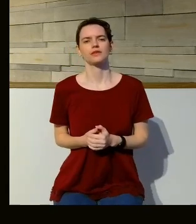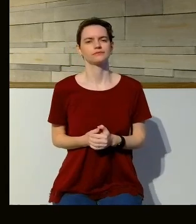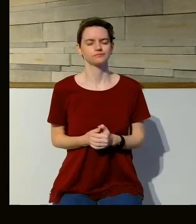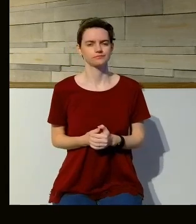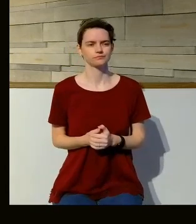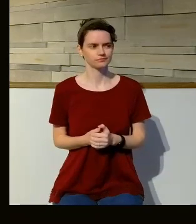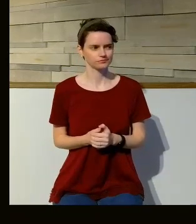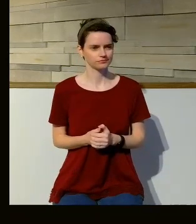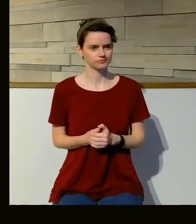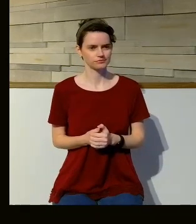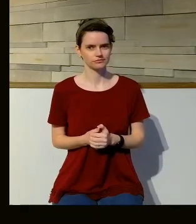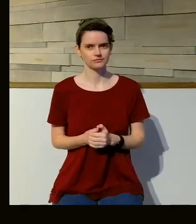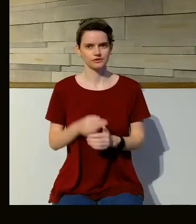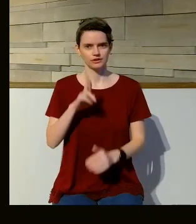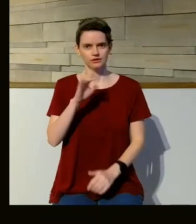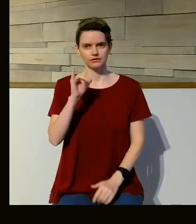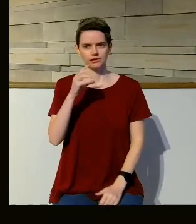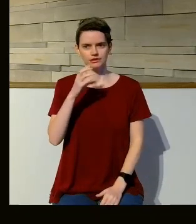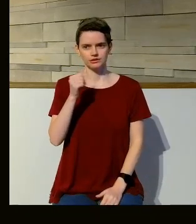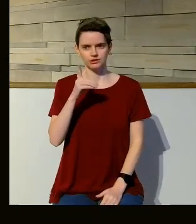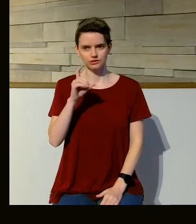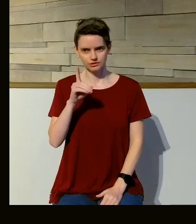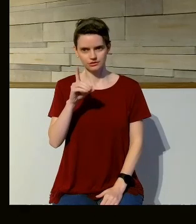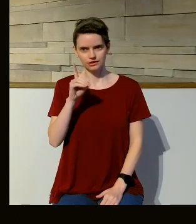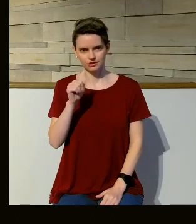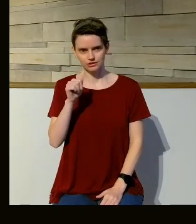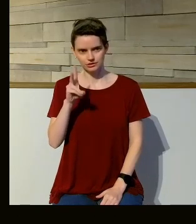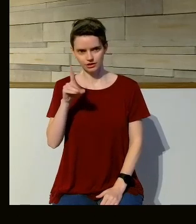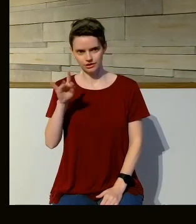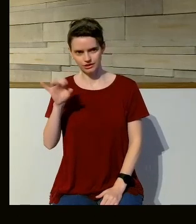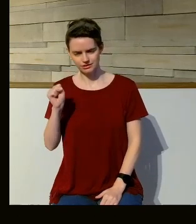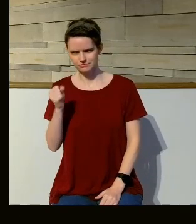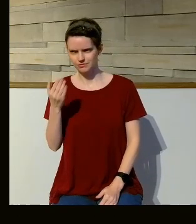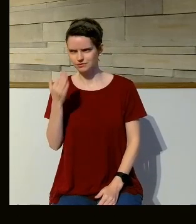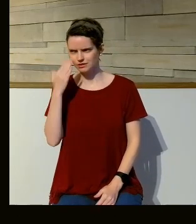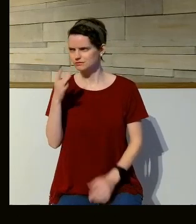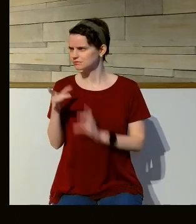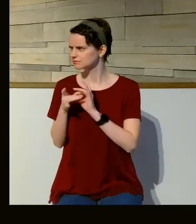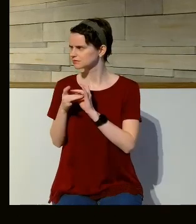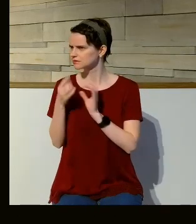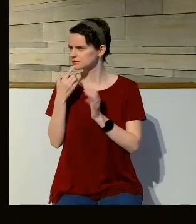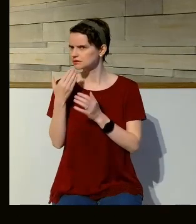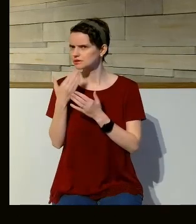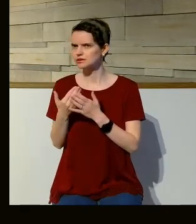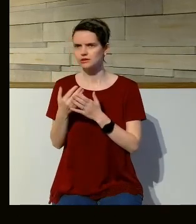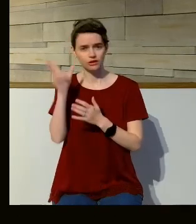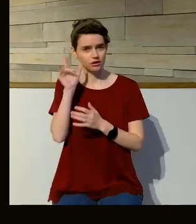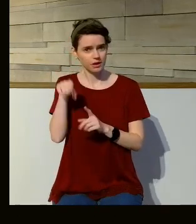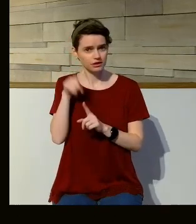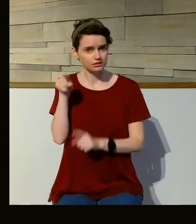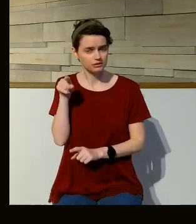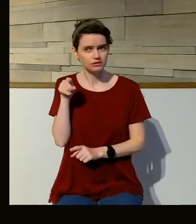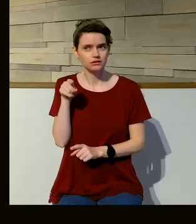So, Richard Dawkins, has anyone ever heard of Richard Dawkins? I'm not sure. Is this connecting? Anybody ever heard of Richard